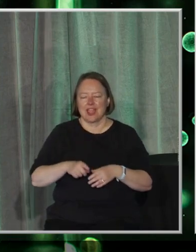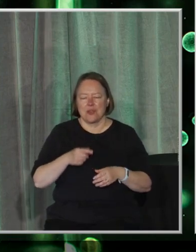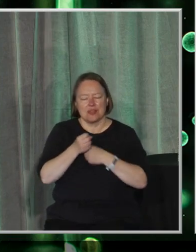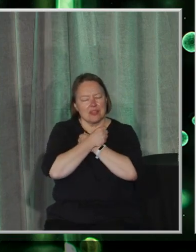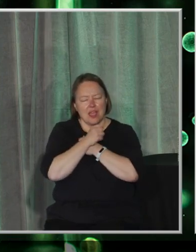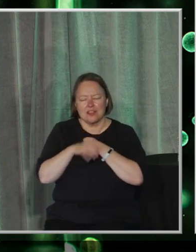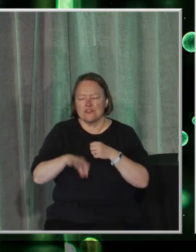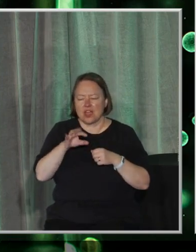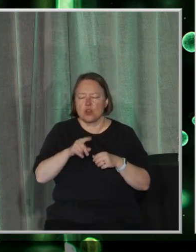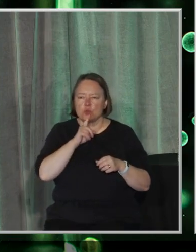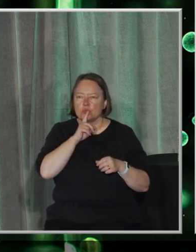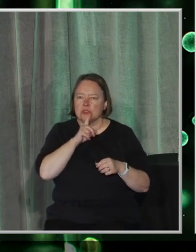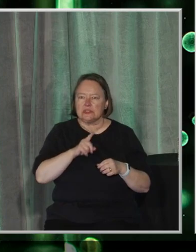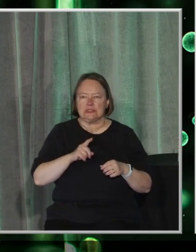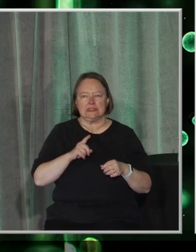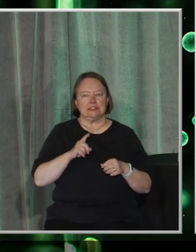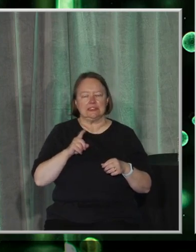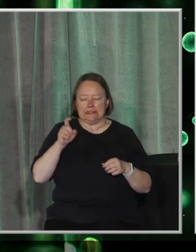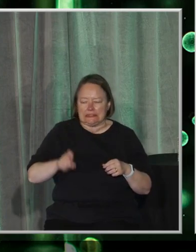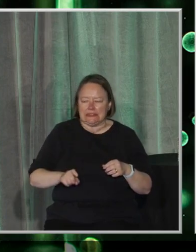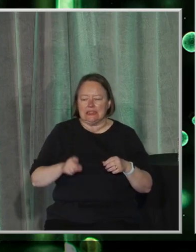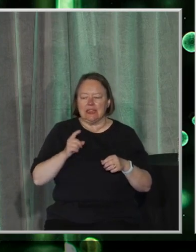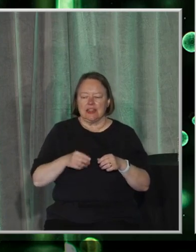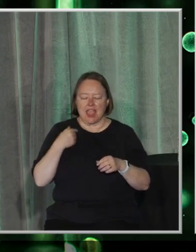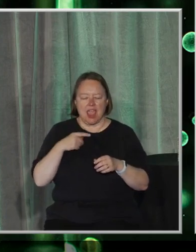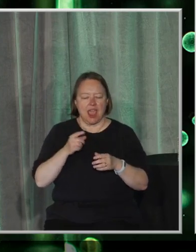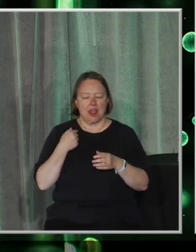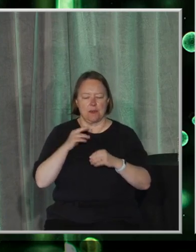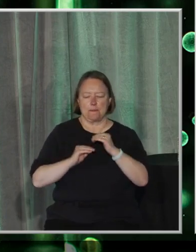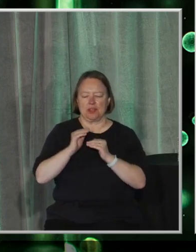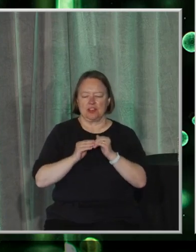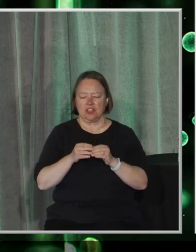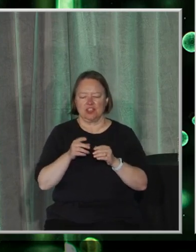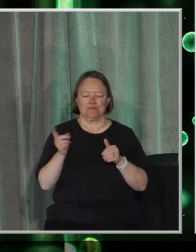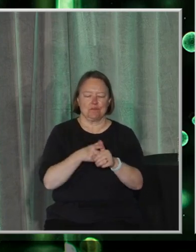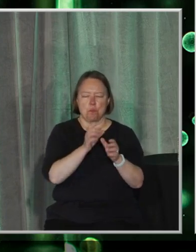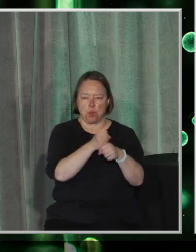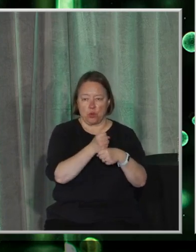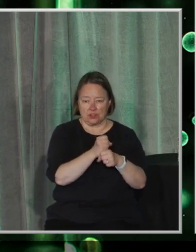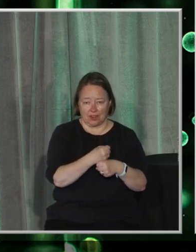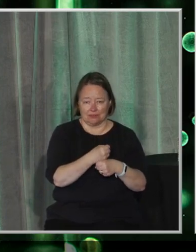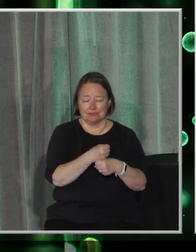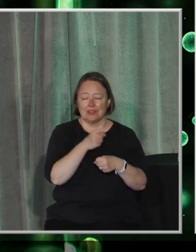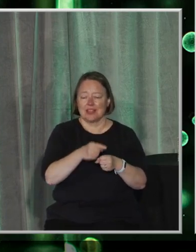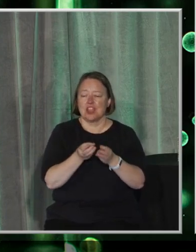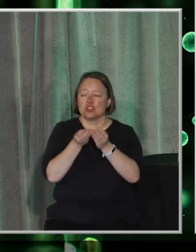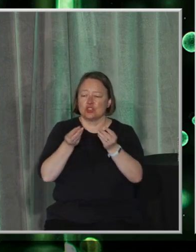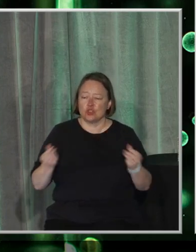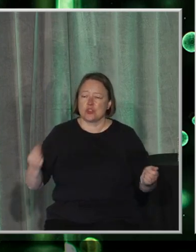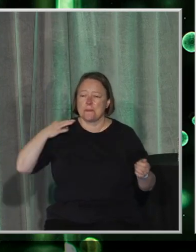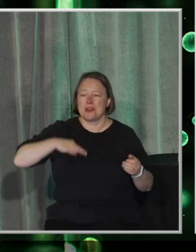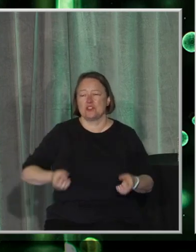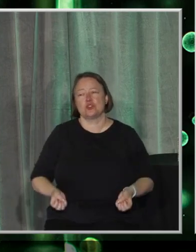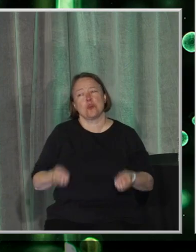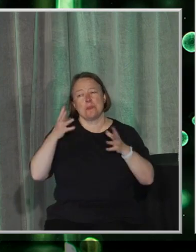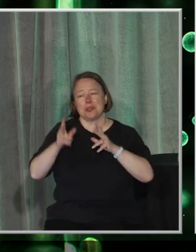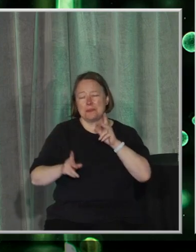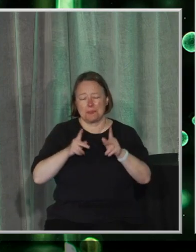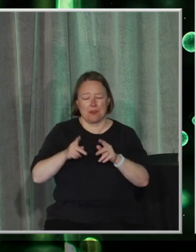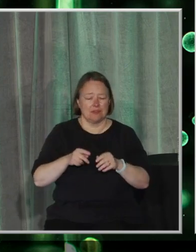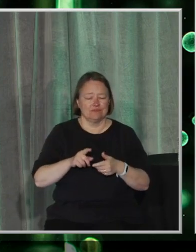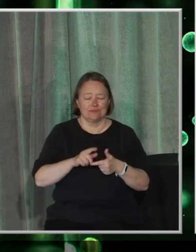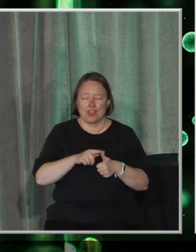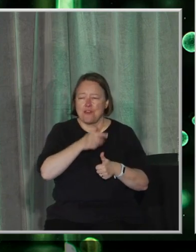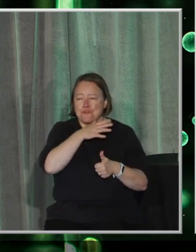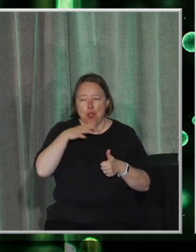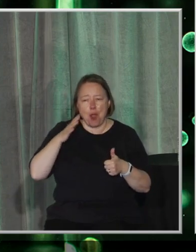they've discovered this real need, that they've built a working prototype, and that their solution benefits so many people, the farmers and the